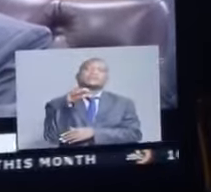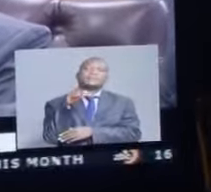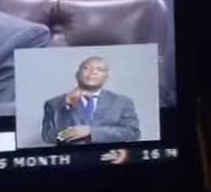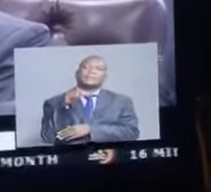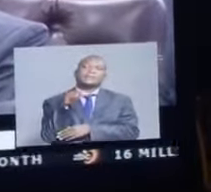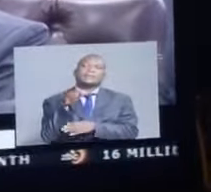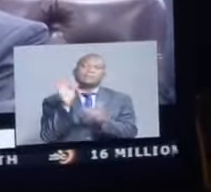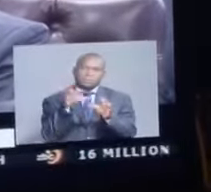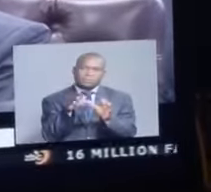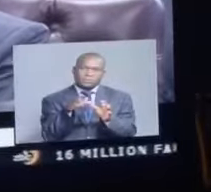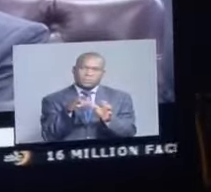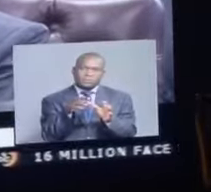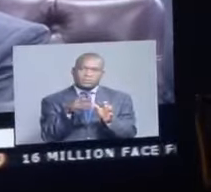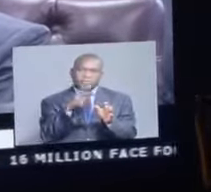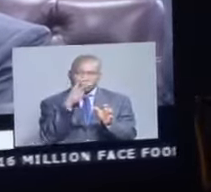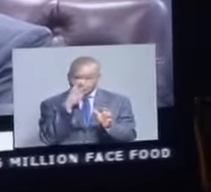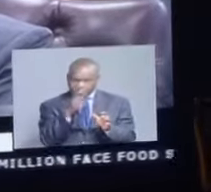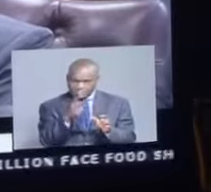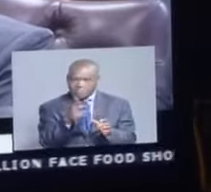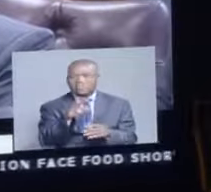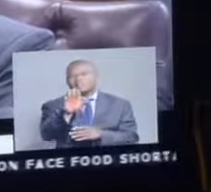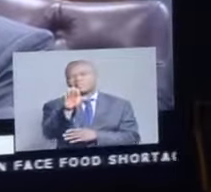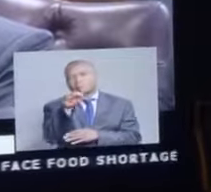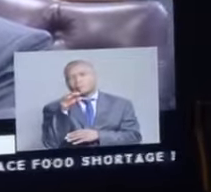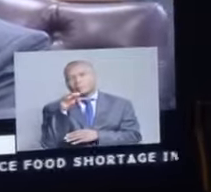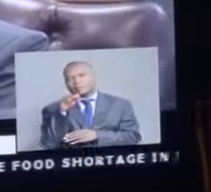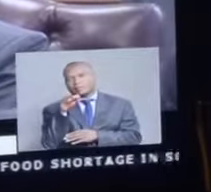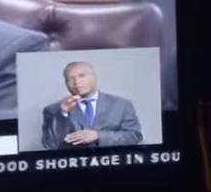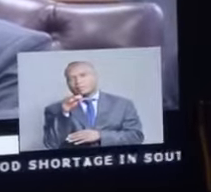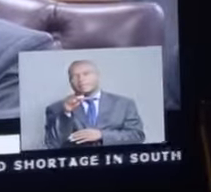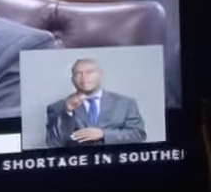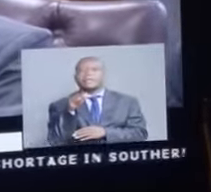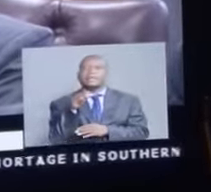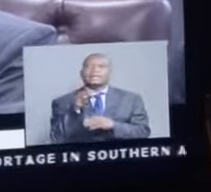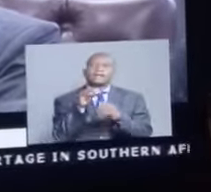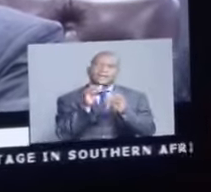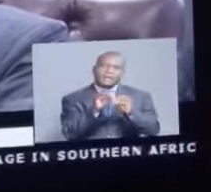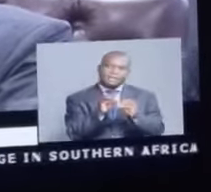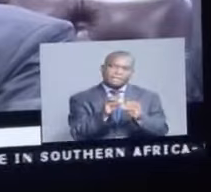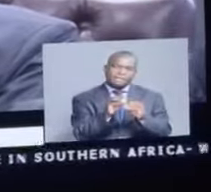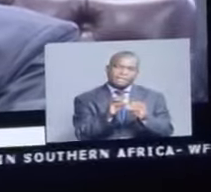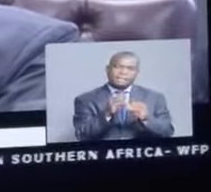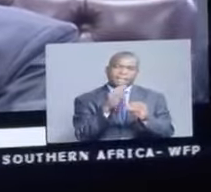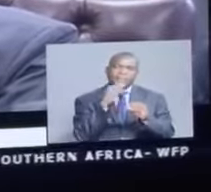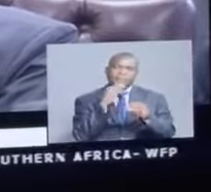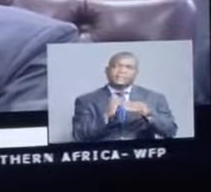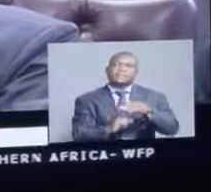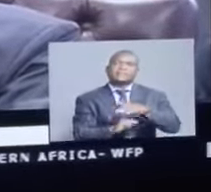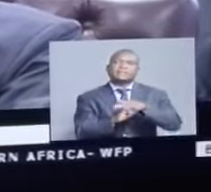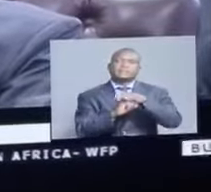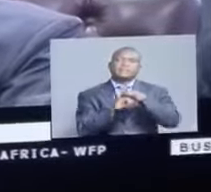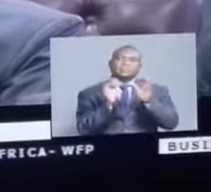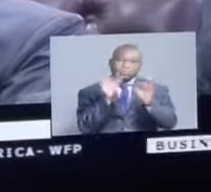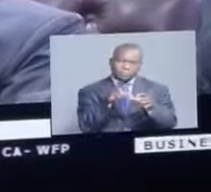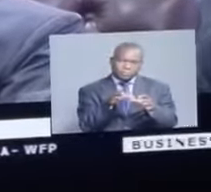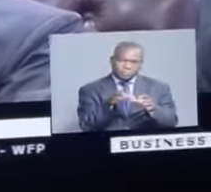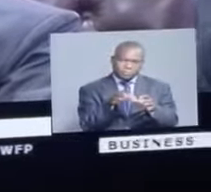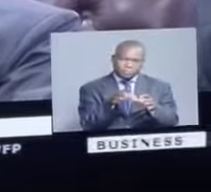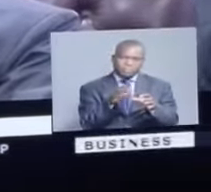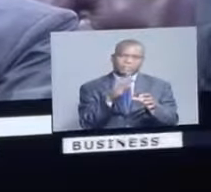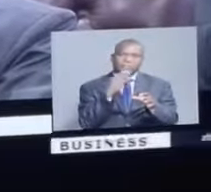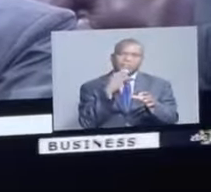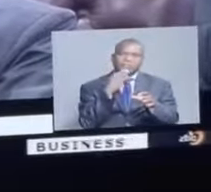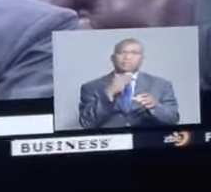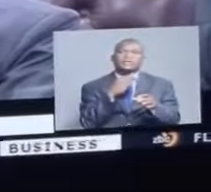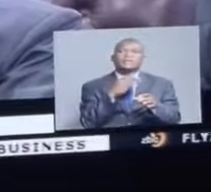community in Africa. Zimbabwe, we have not been presented in the way. And this will be our first opportunity, and we